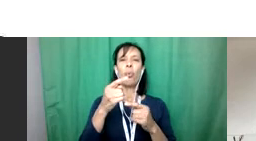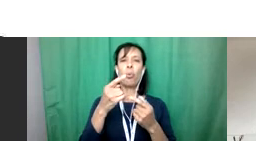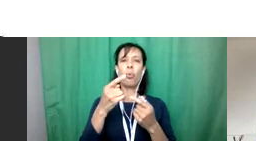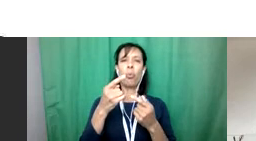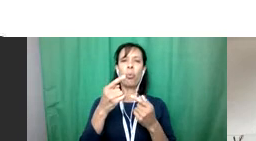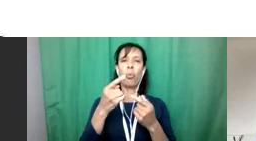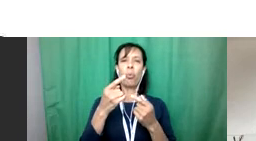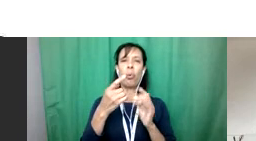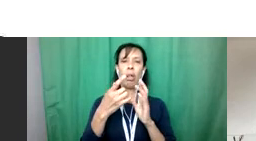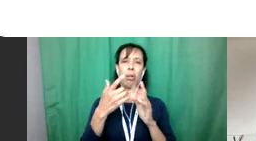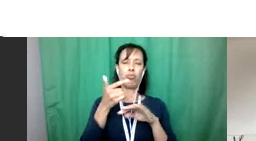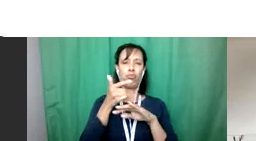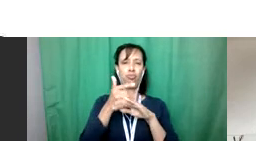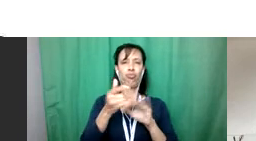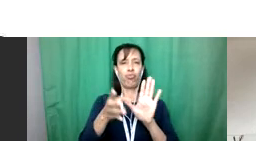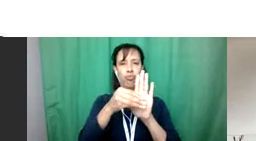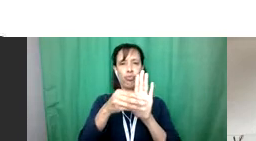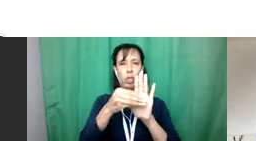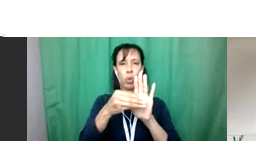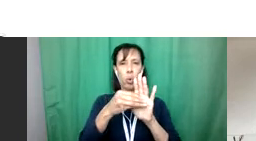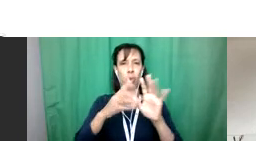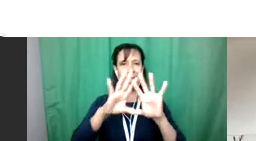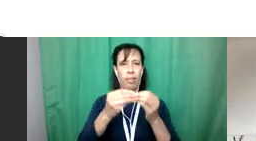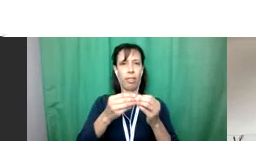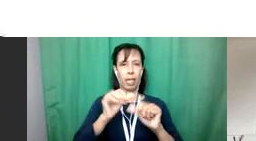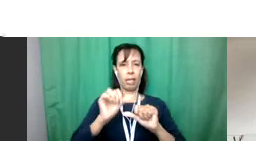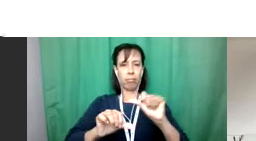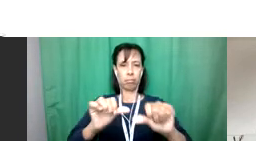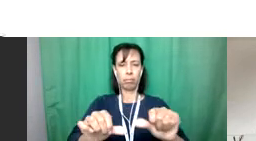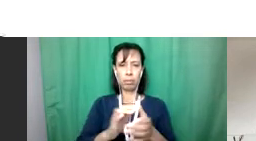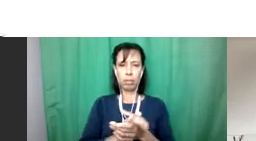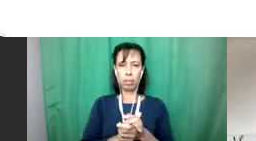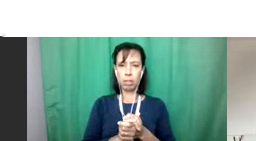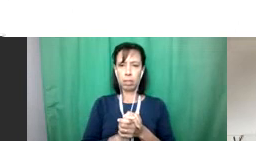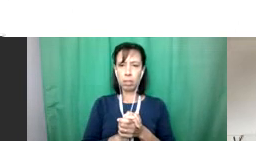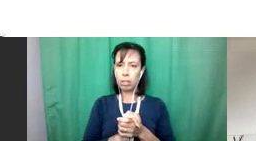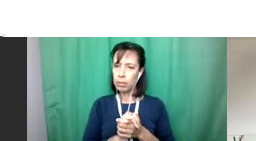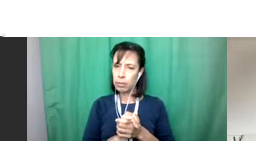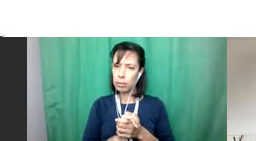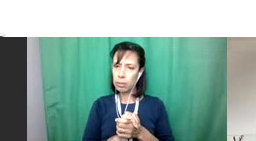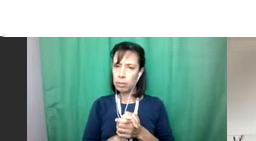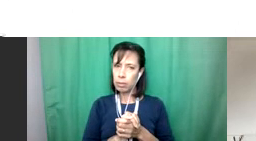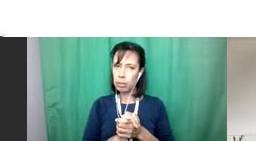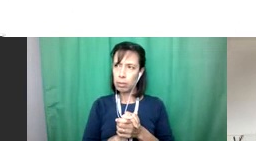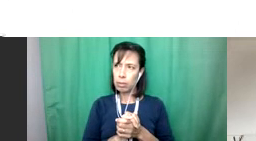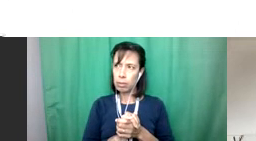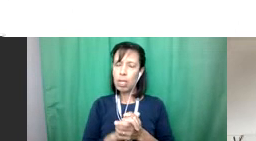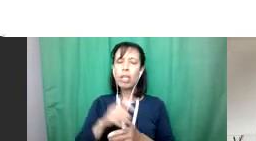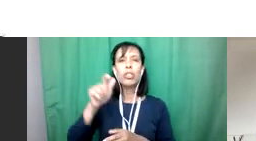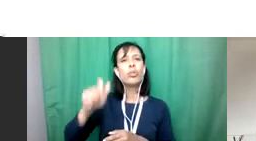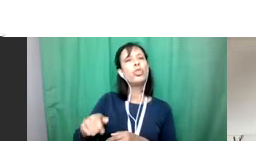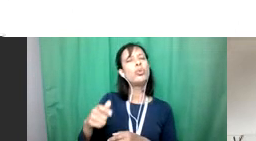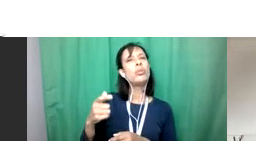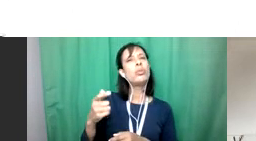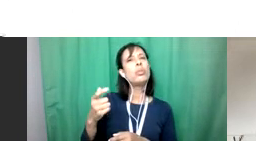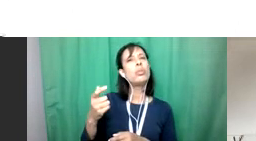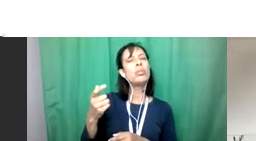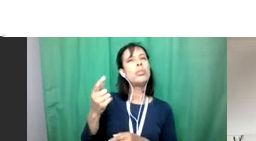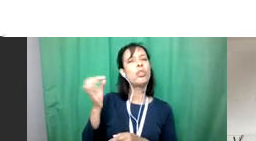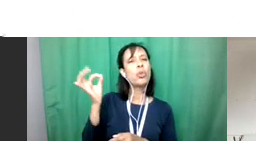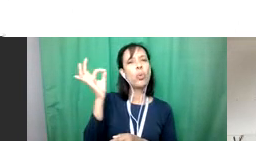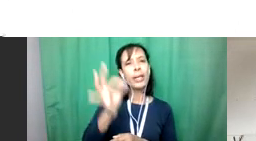Andrew, I'm just wondering, does our literature only have to be limited to the UK, or can we include other countries as well? Okay, good question.